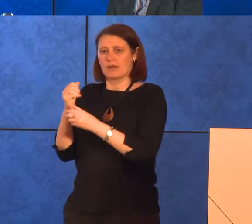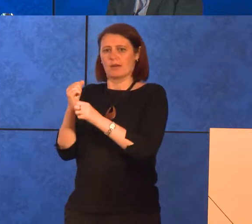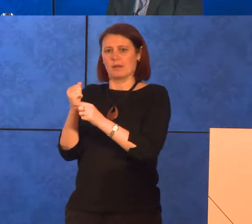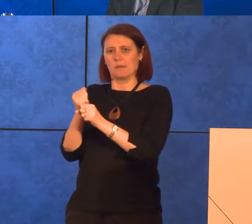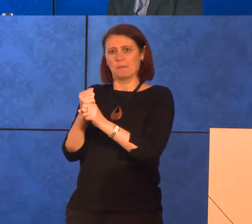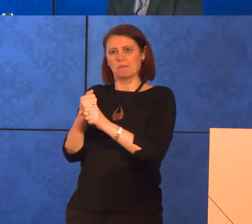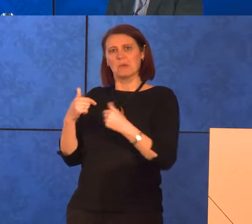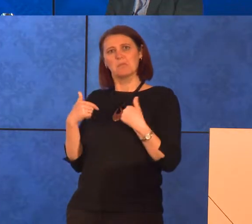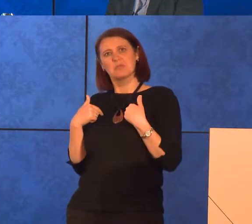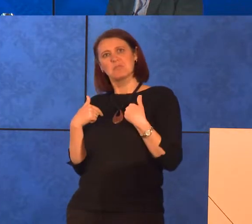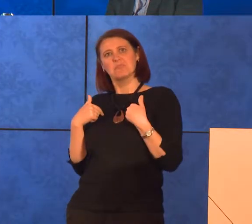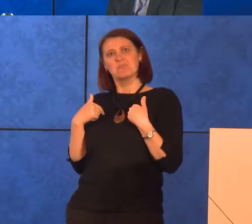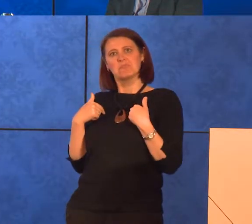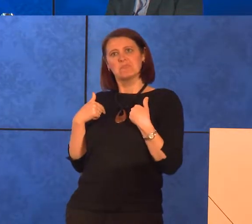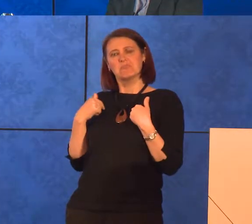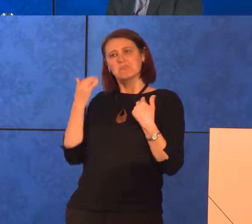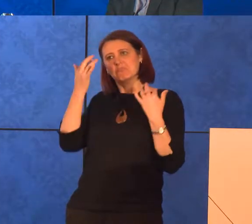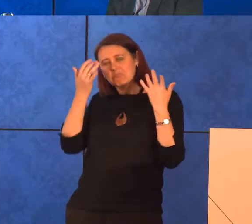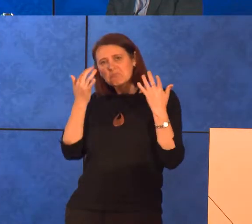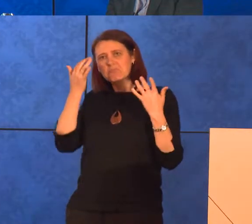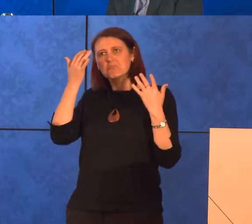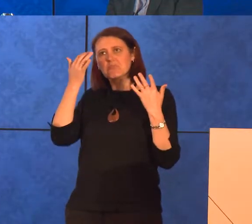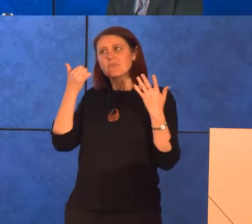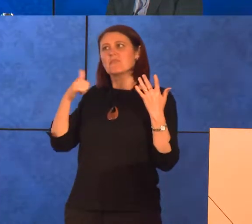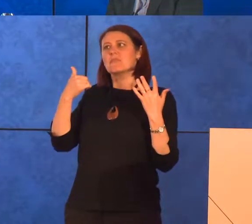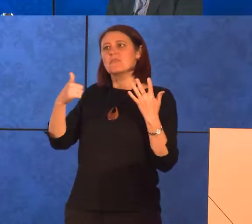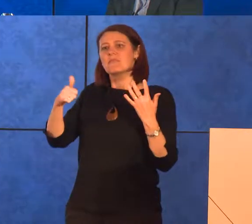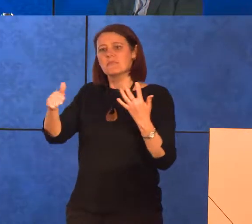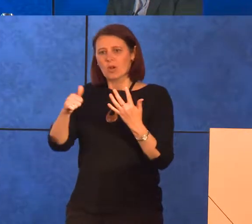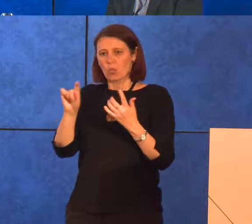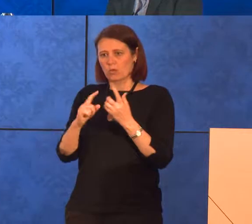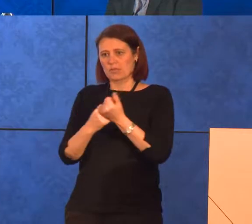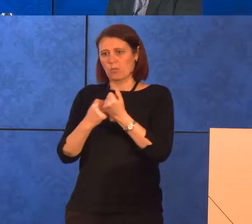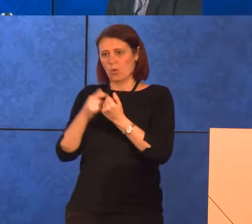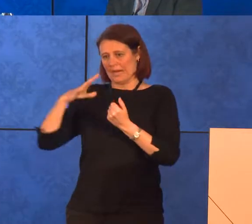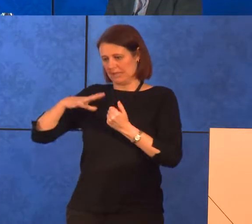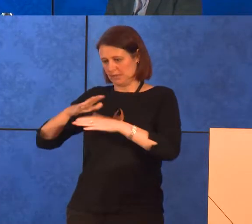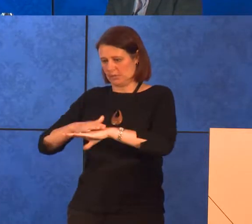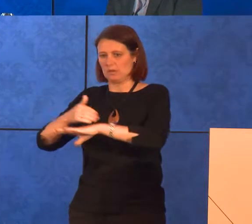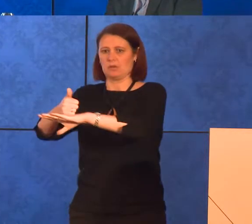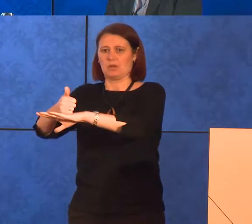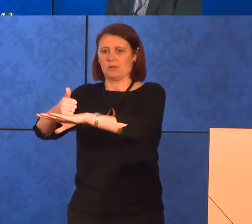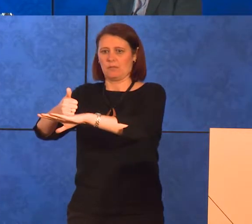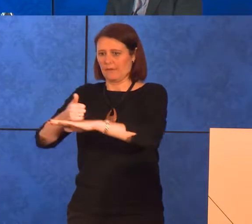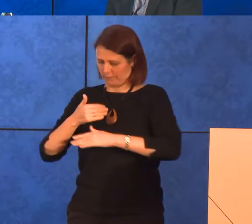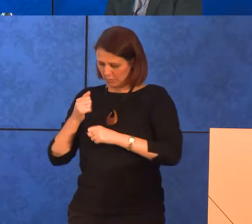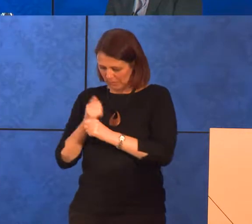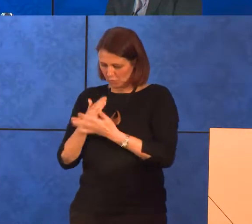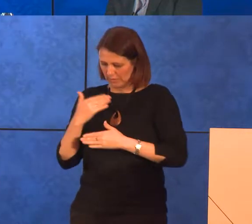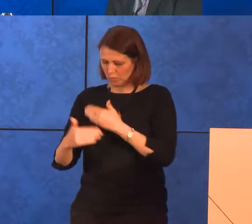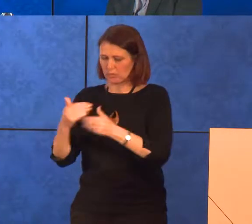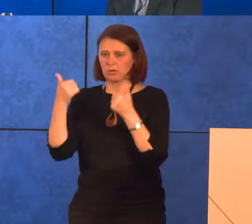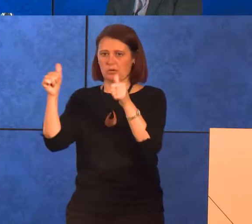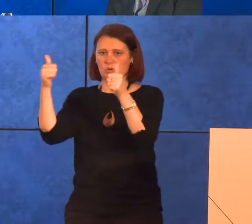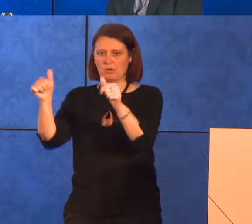to, I guess, highlight what supports might need to be in place for that process to happen and what would be